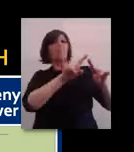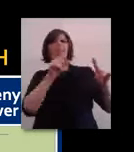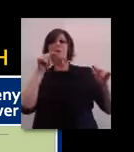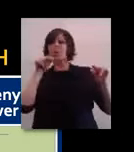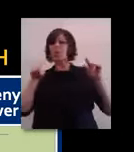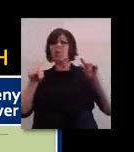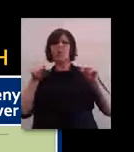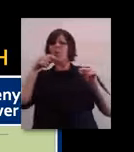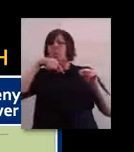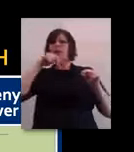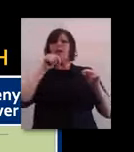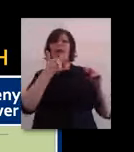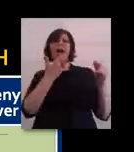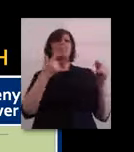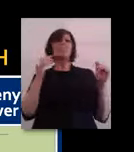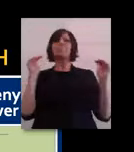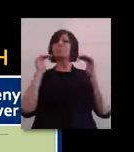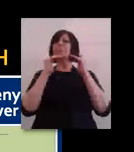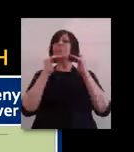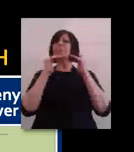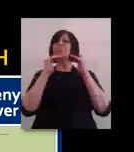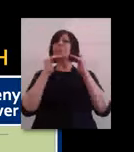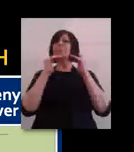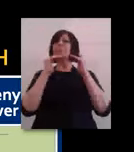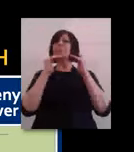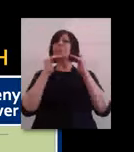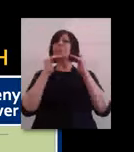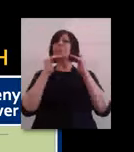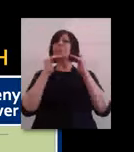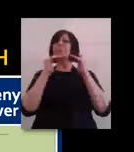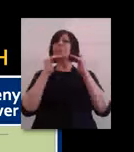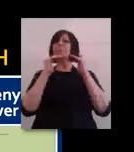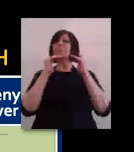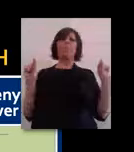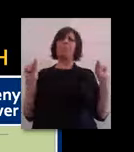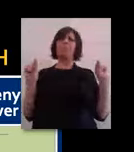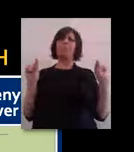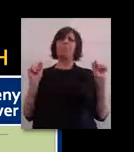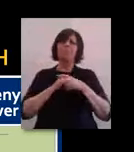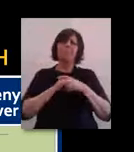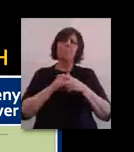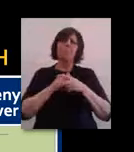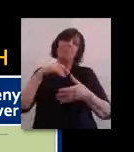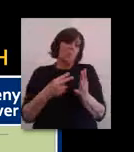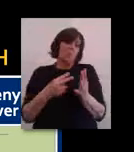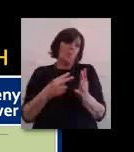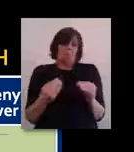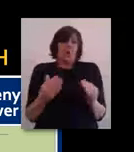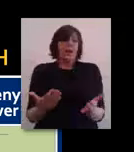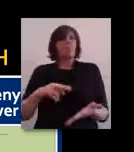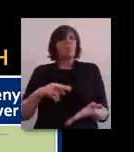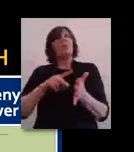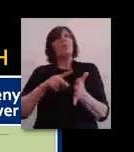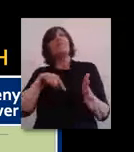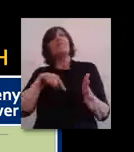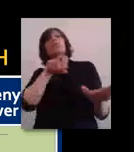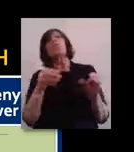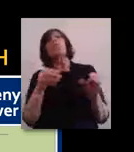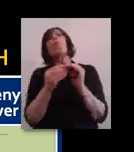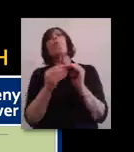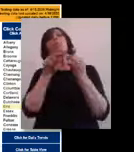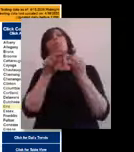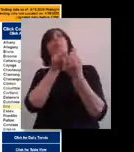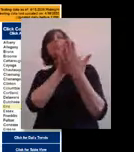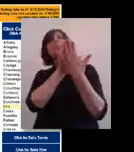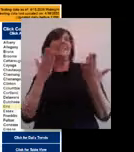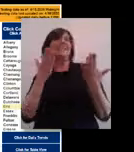those communities, and it's a little disheartening because that means we just have more of it here and we have to do more to address it, and we will continue to do more.